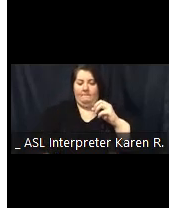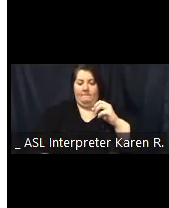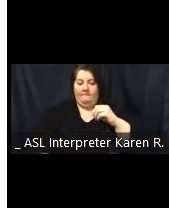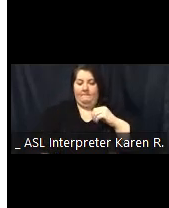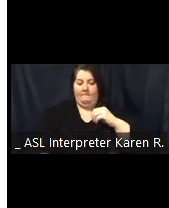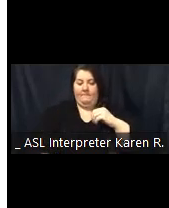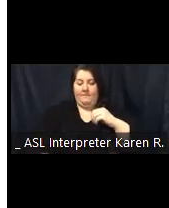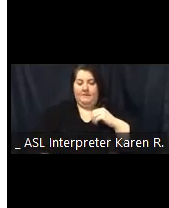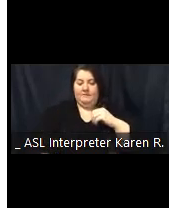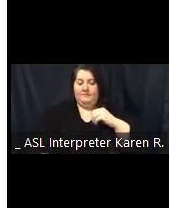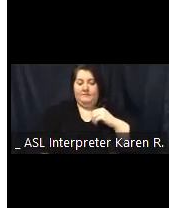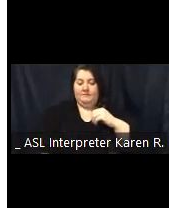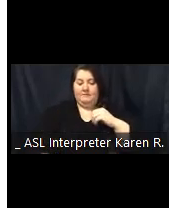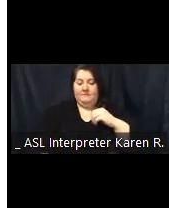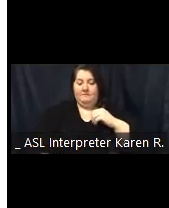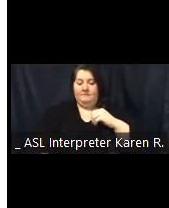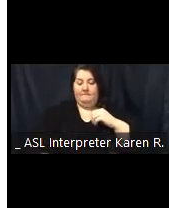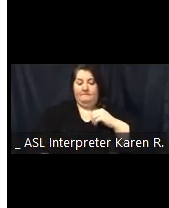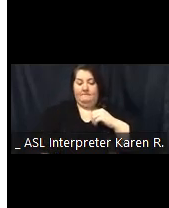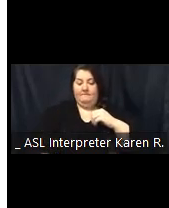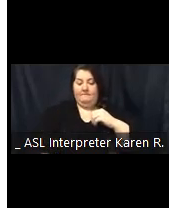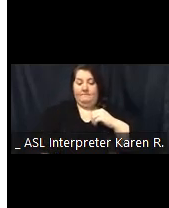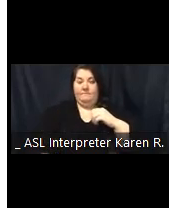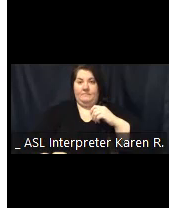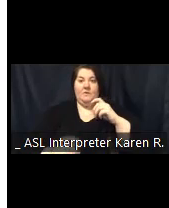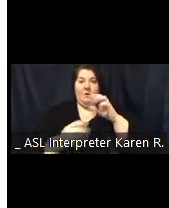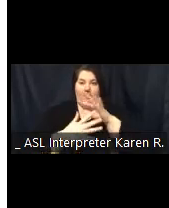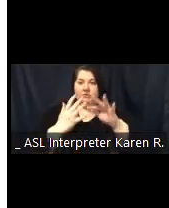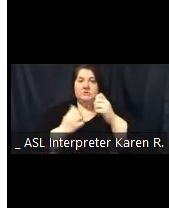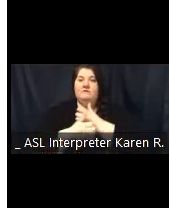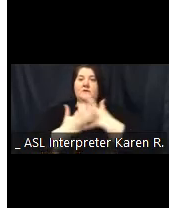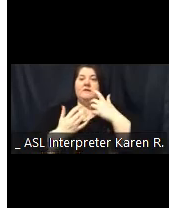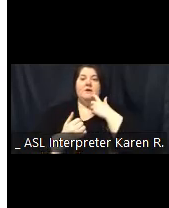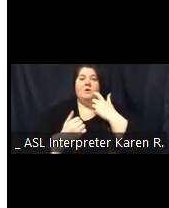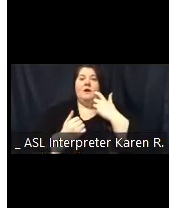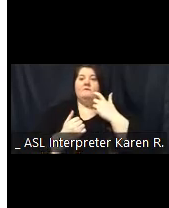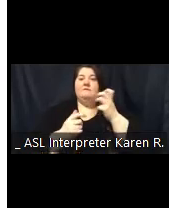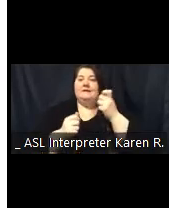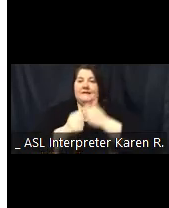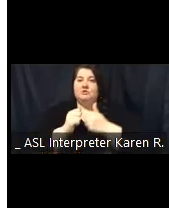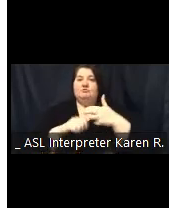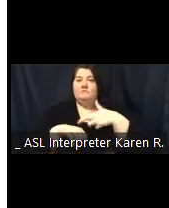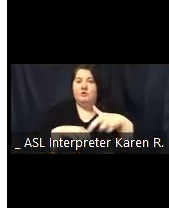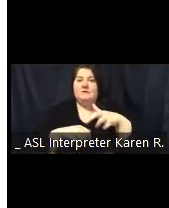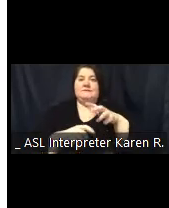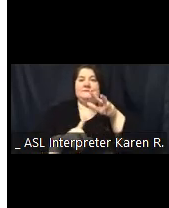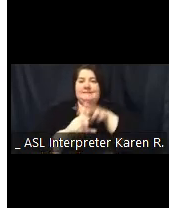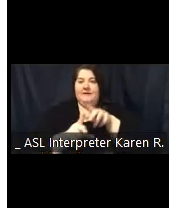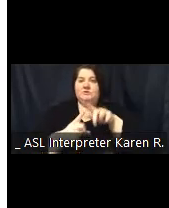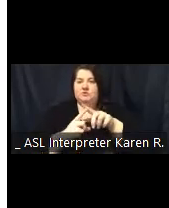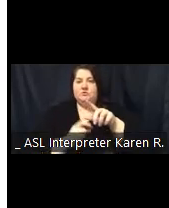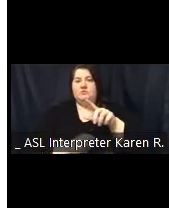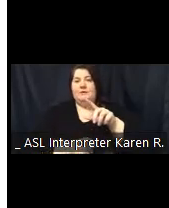were not able to reach a family. So the goal was to have like each referral assigned to a EI agency within 3 days